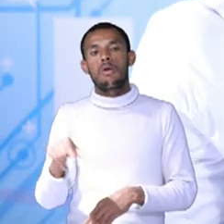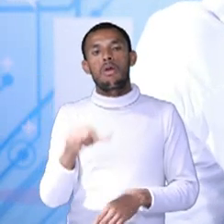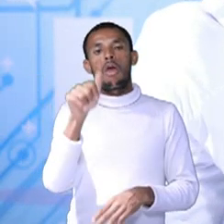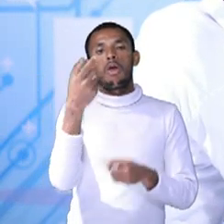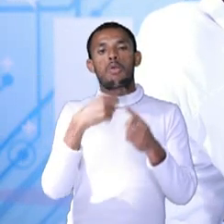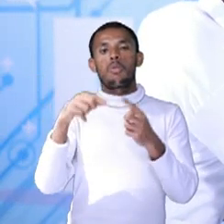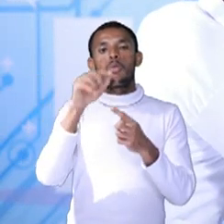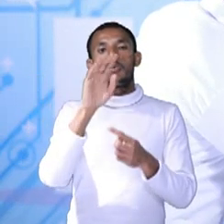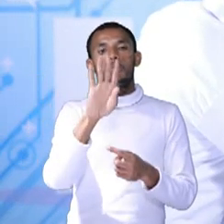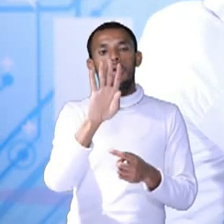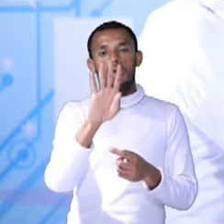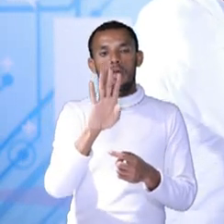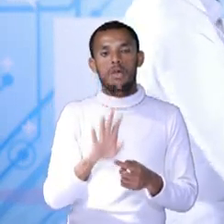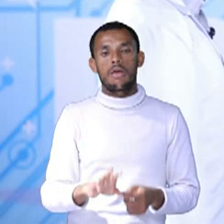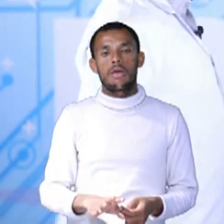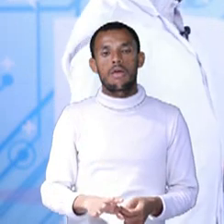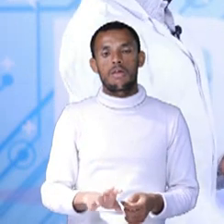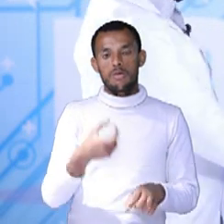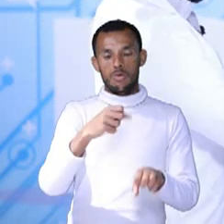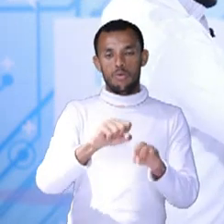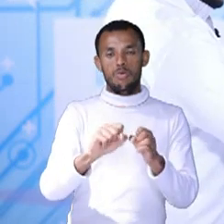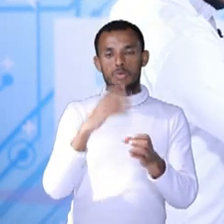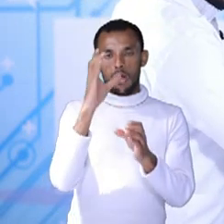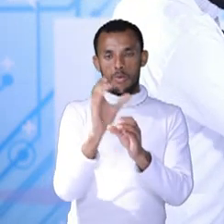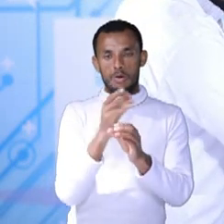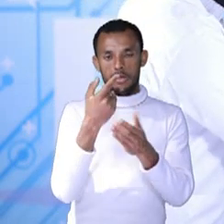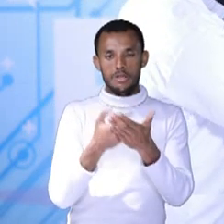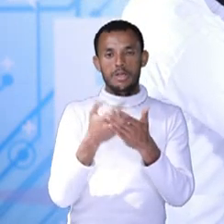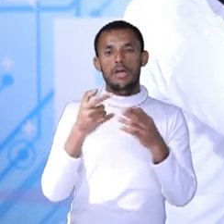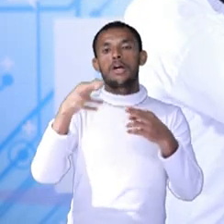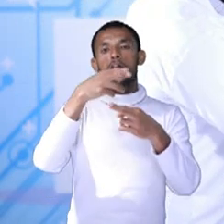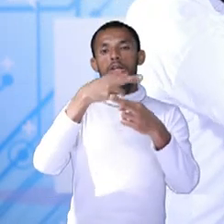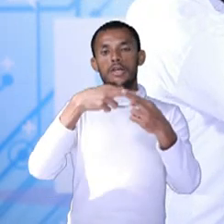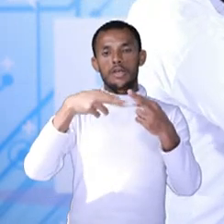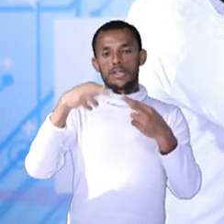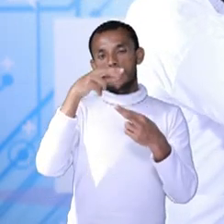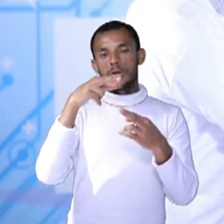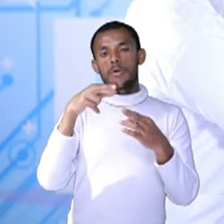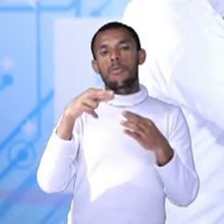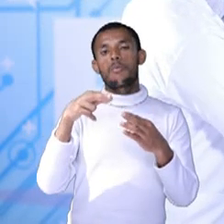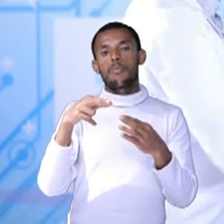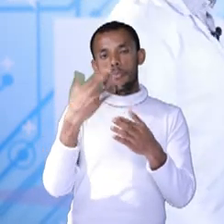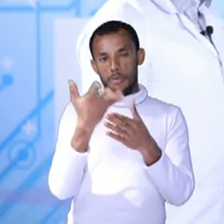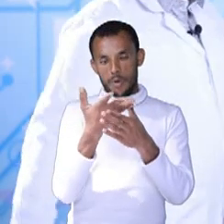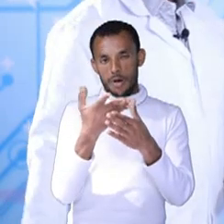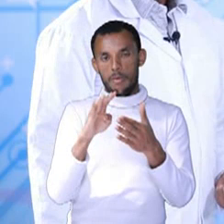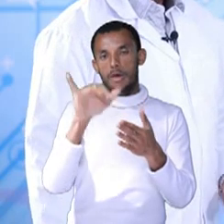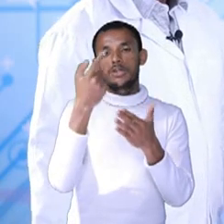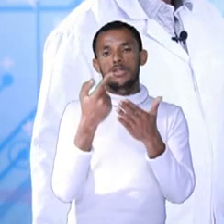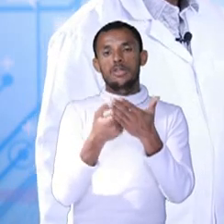a to b, take this interval a to b. So to calculate the region bounded by these two curves, this